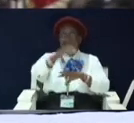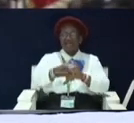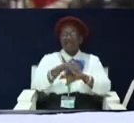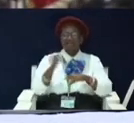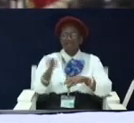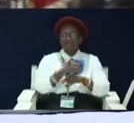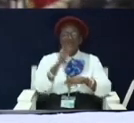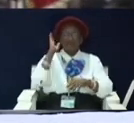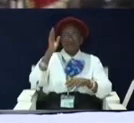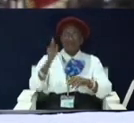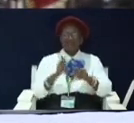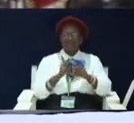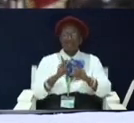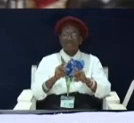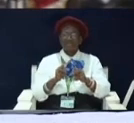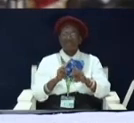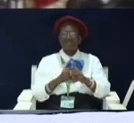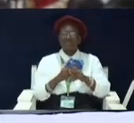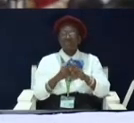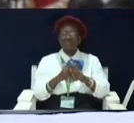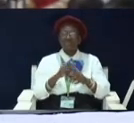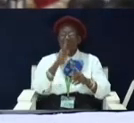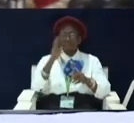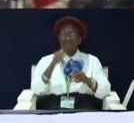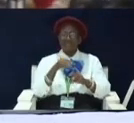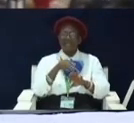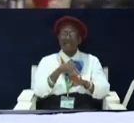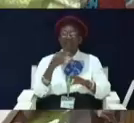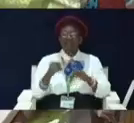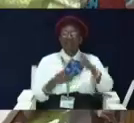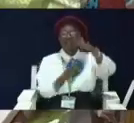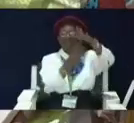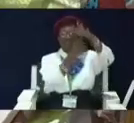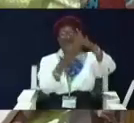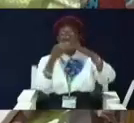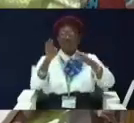will soon be at the top of your whole